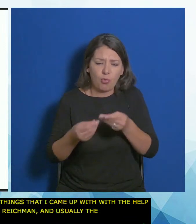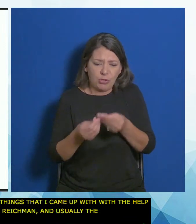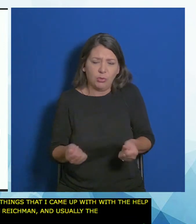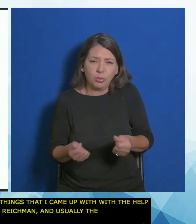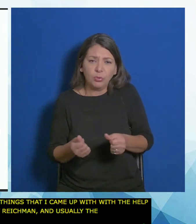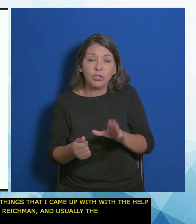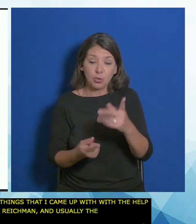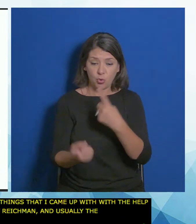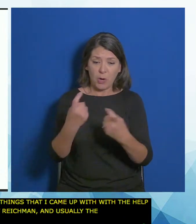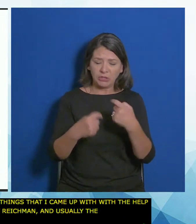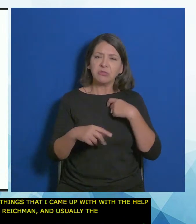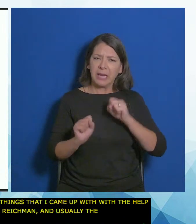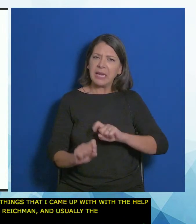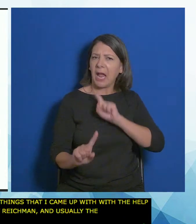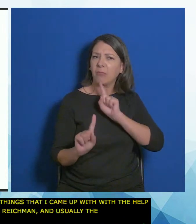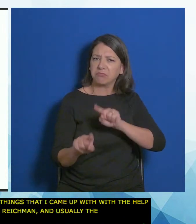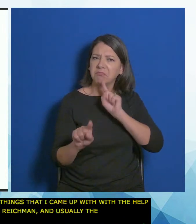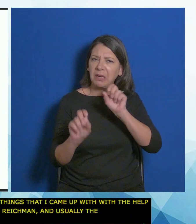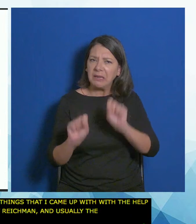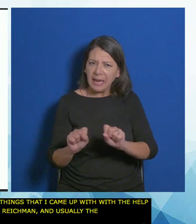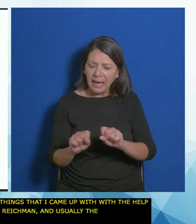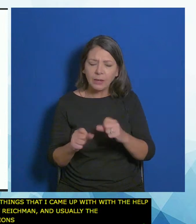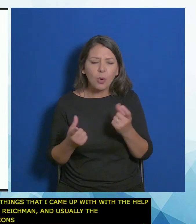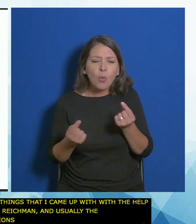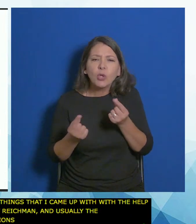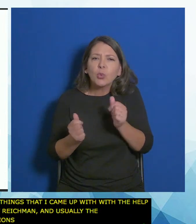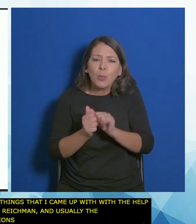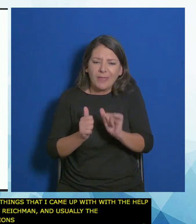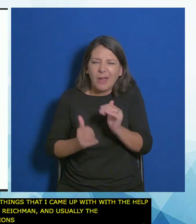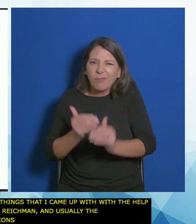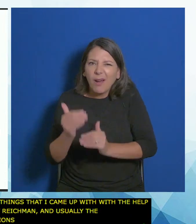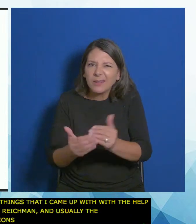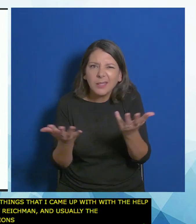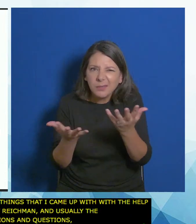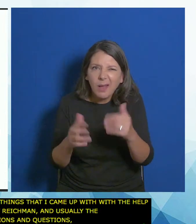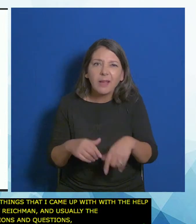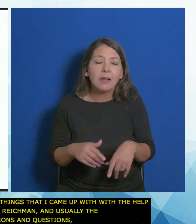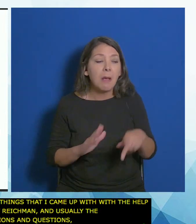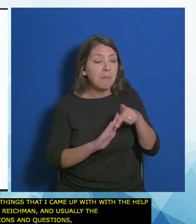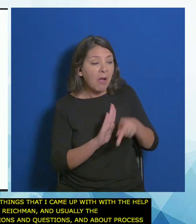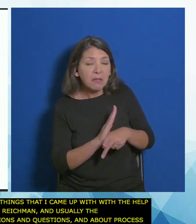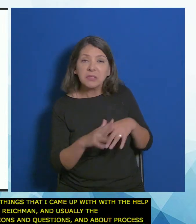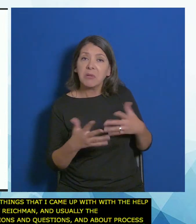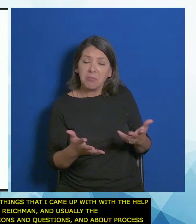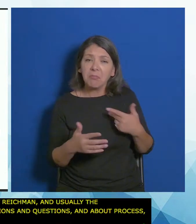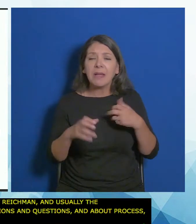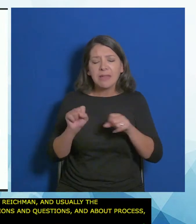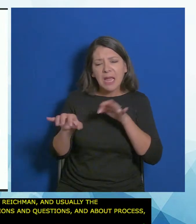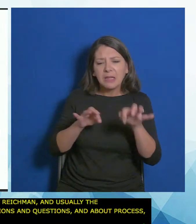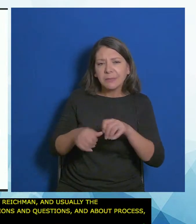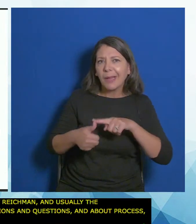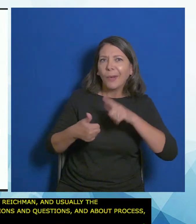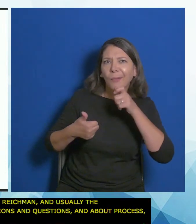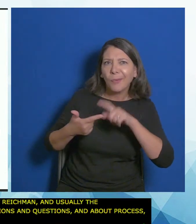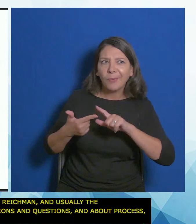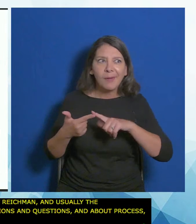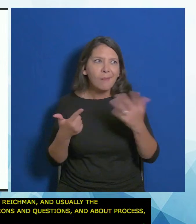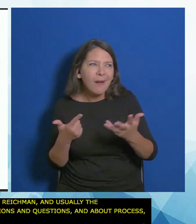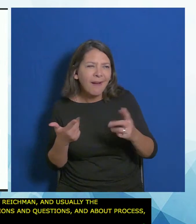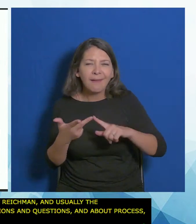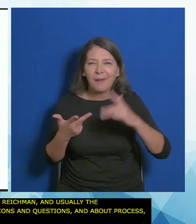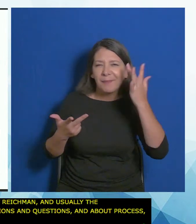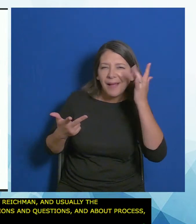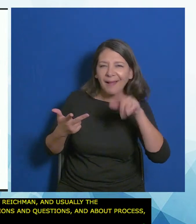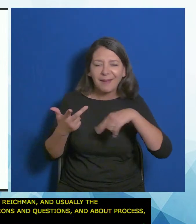questions about process, about policy, about who, what, when, where, why, and how,